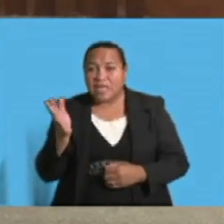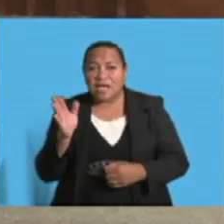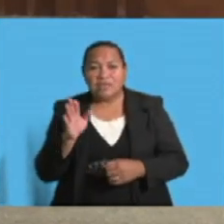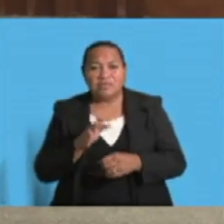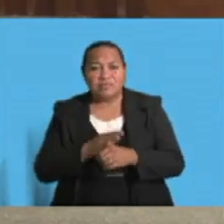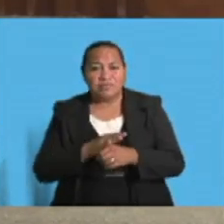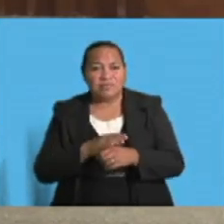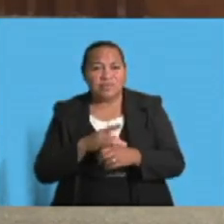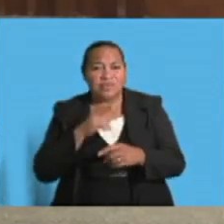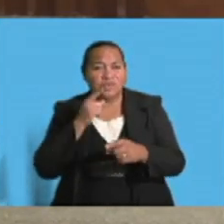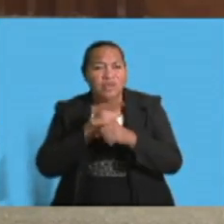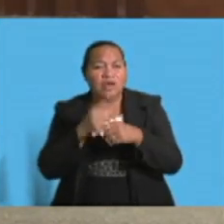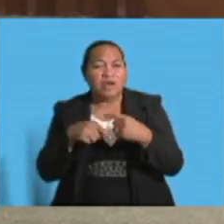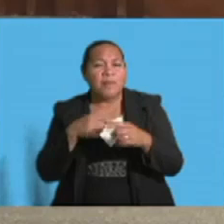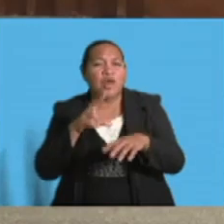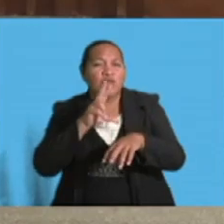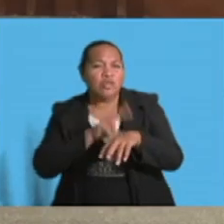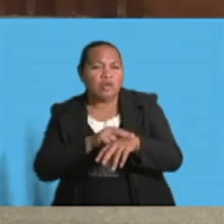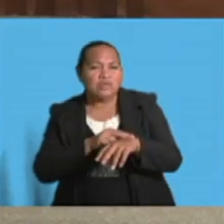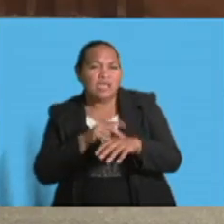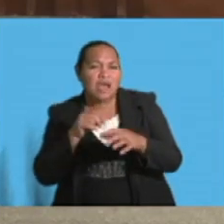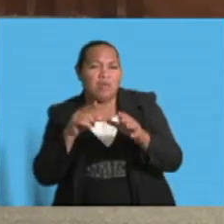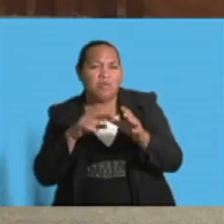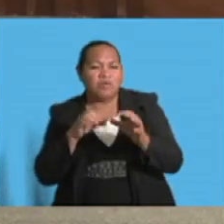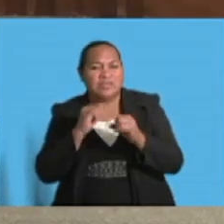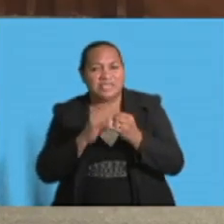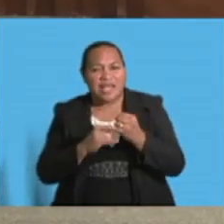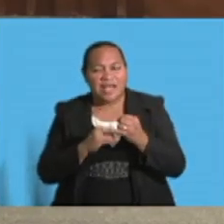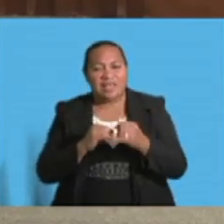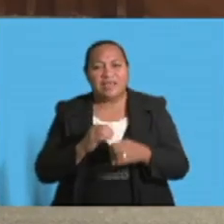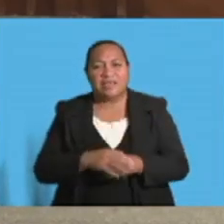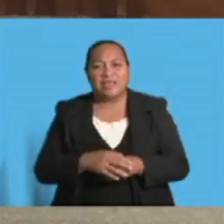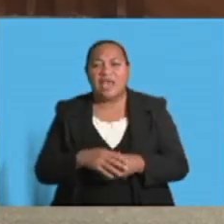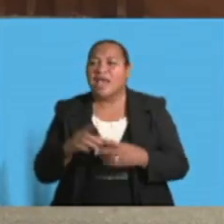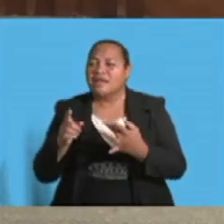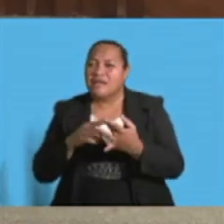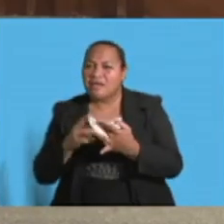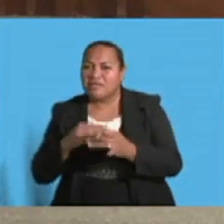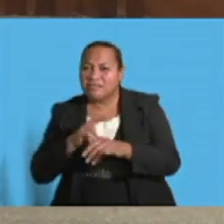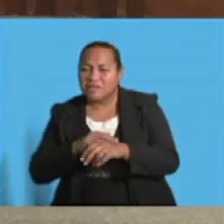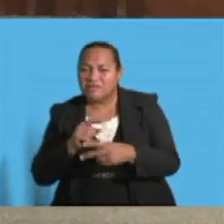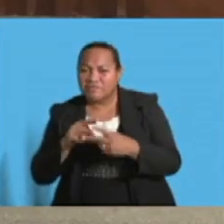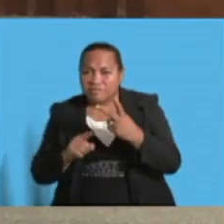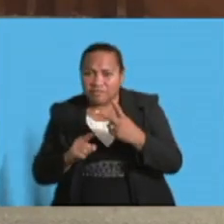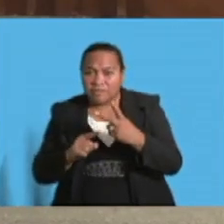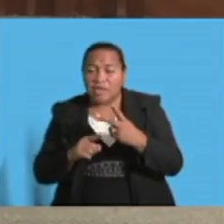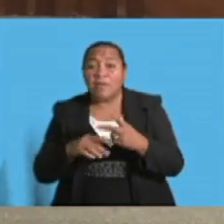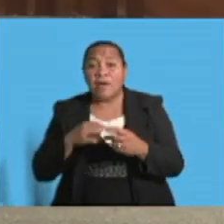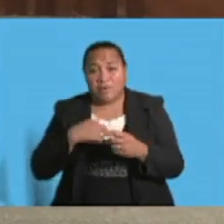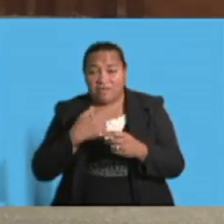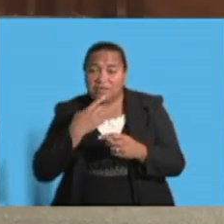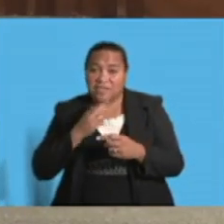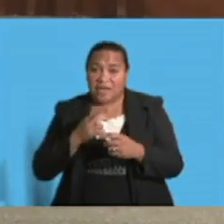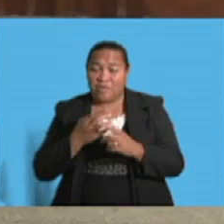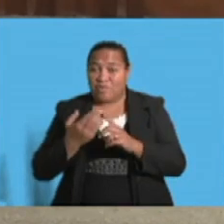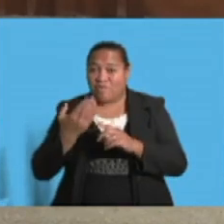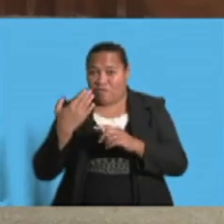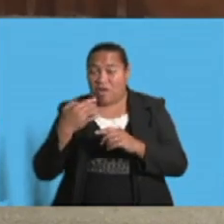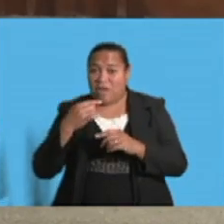to Dr. Anirudh Singh, Dr. Som Prakash, and I've said this before. When he talks about me not standing